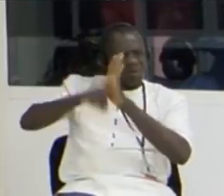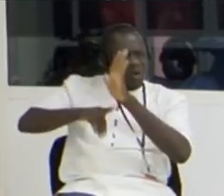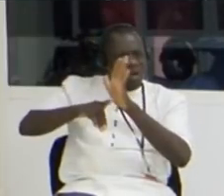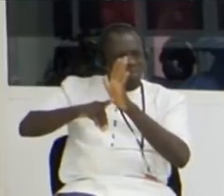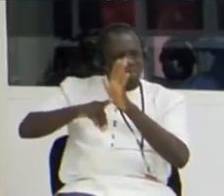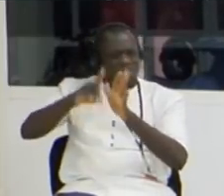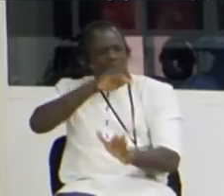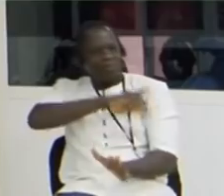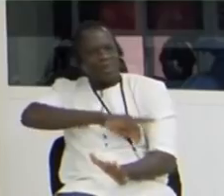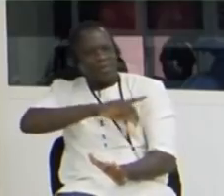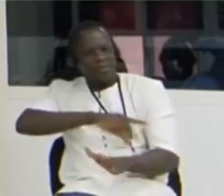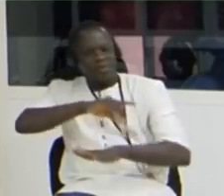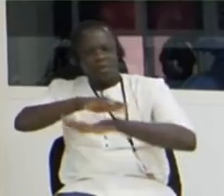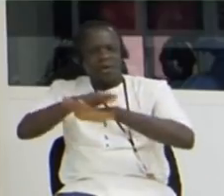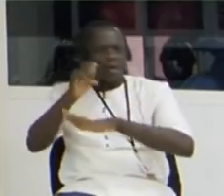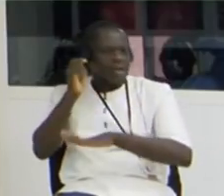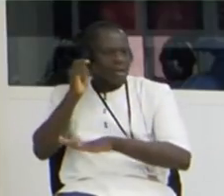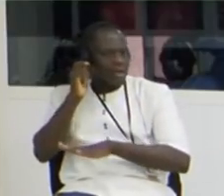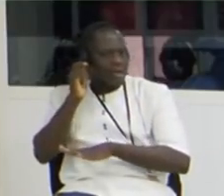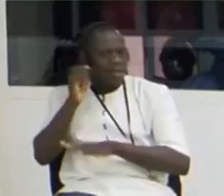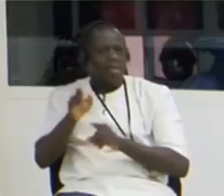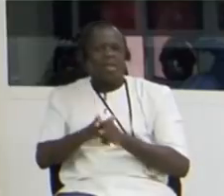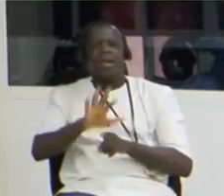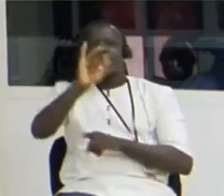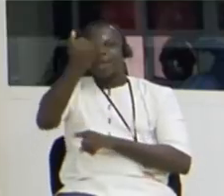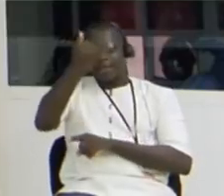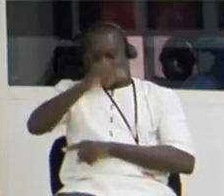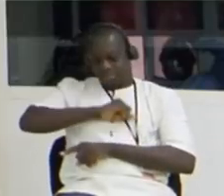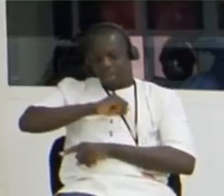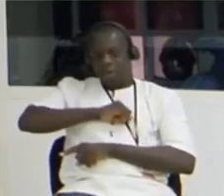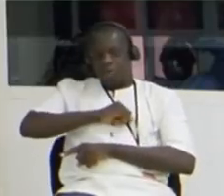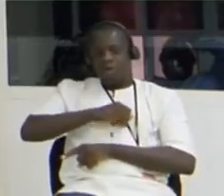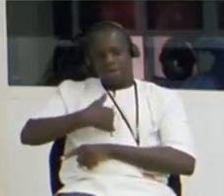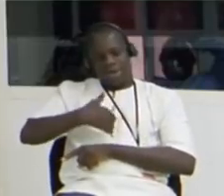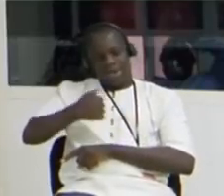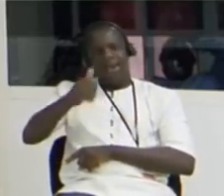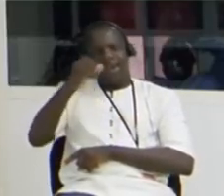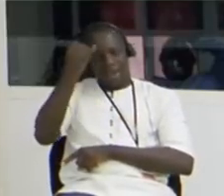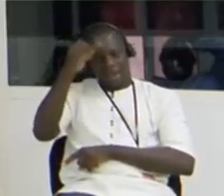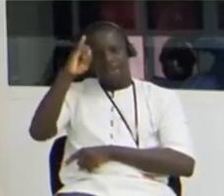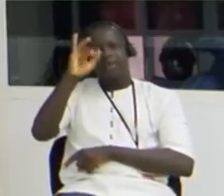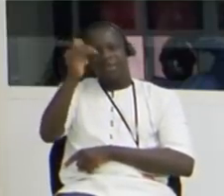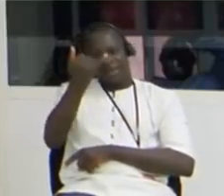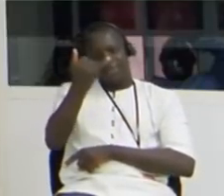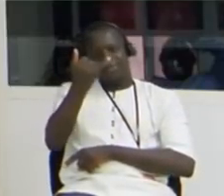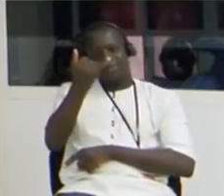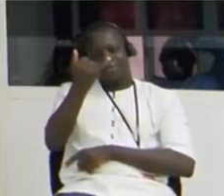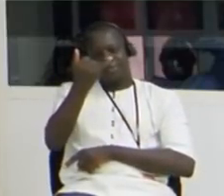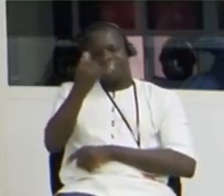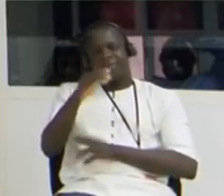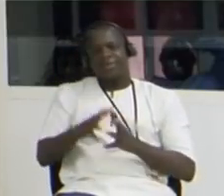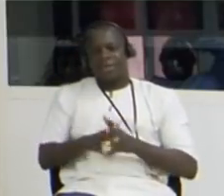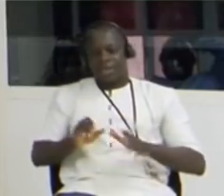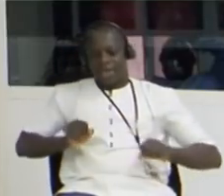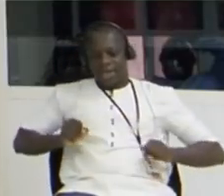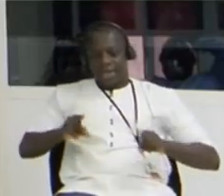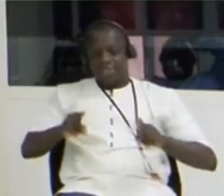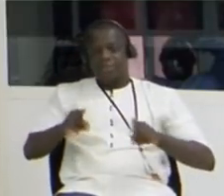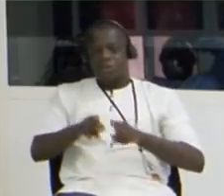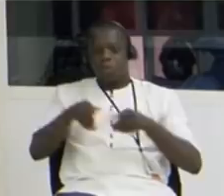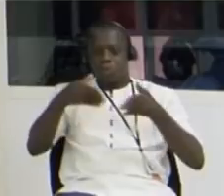end? Yes, my candid opinion, yes. But because, especially the talent